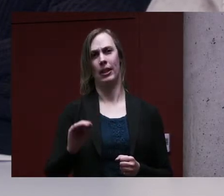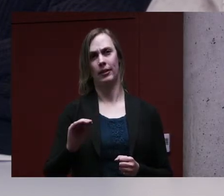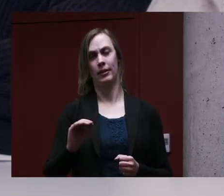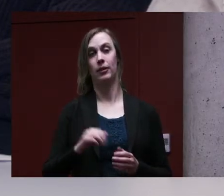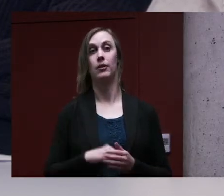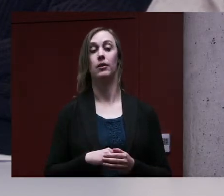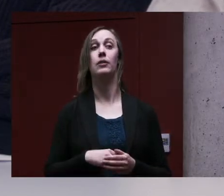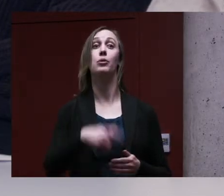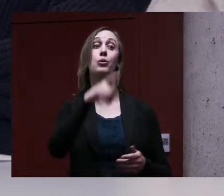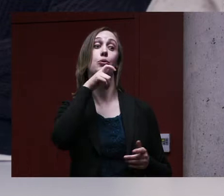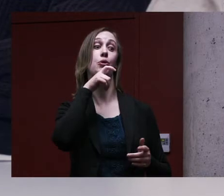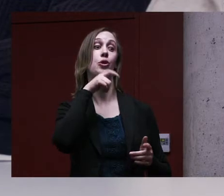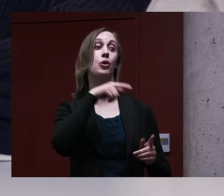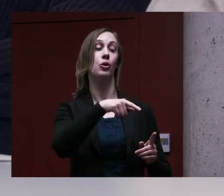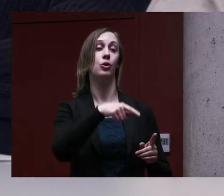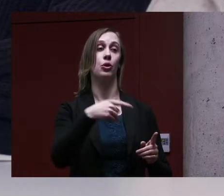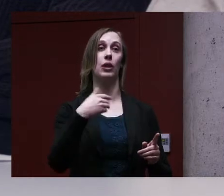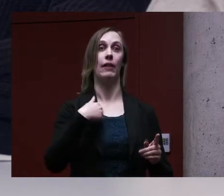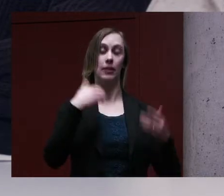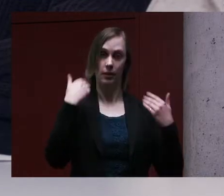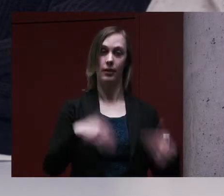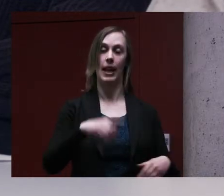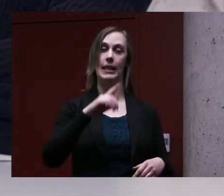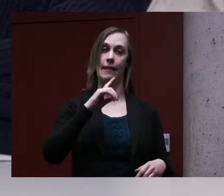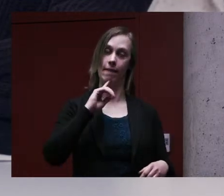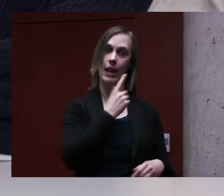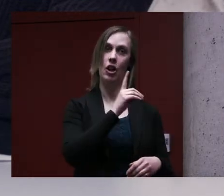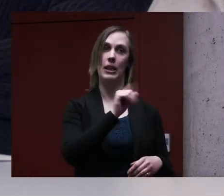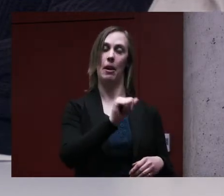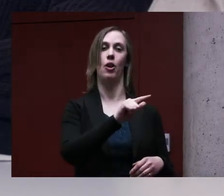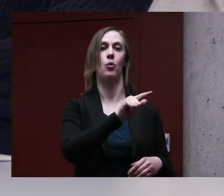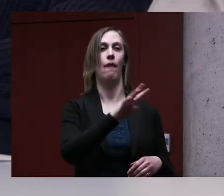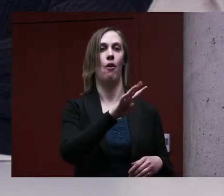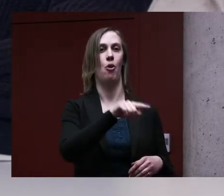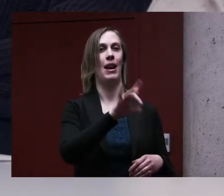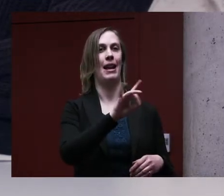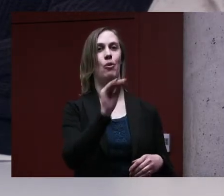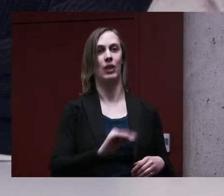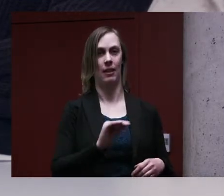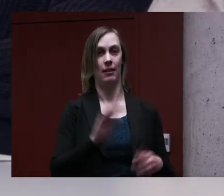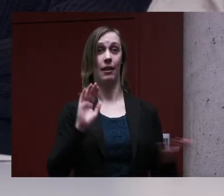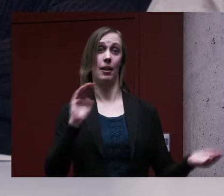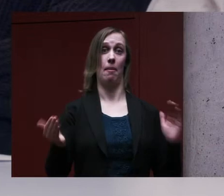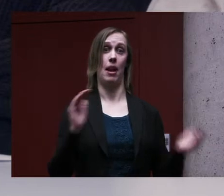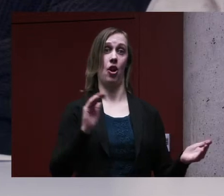25.8% for those with very severe disabilities, compared to the employment rate of